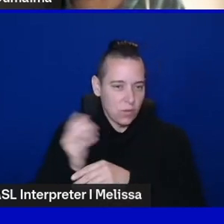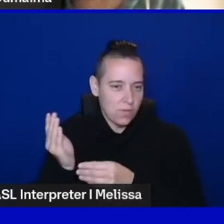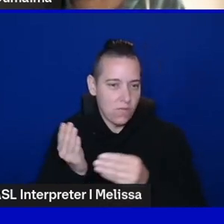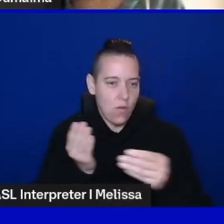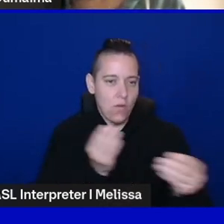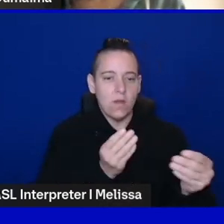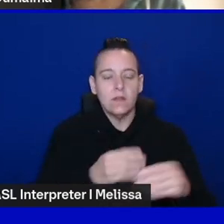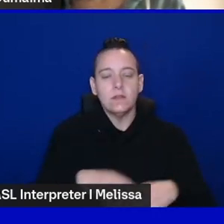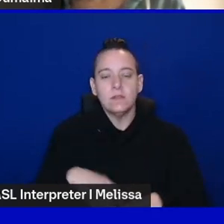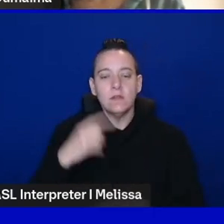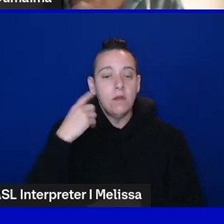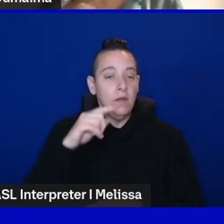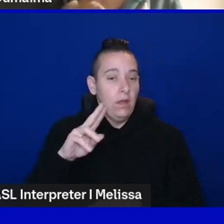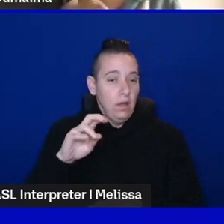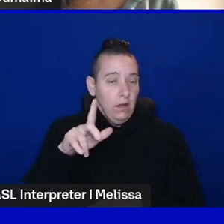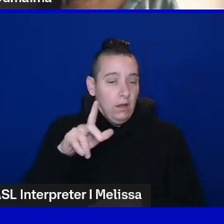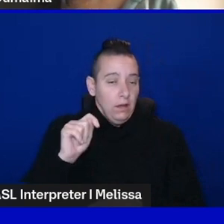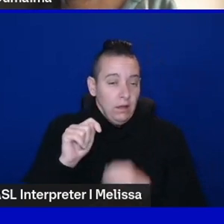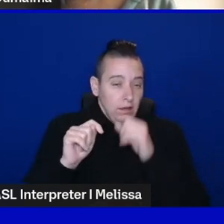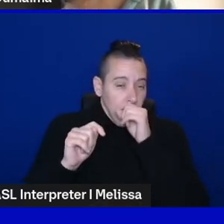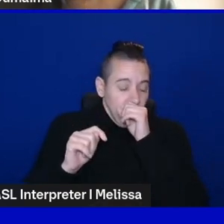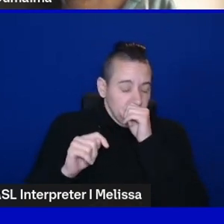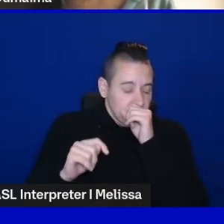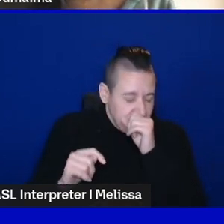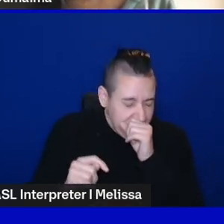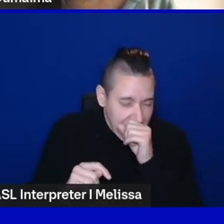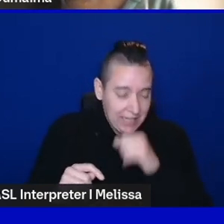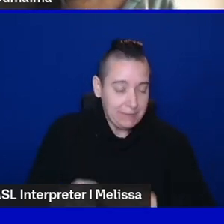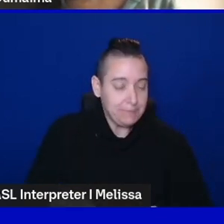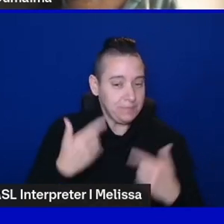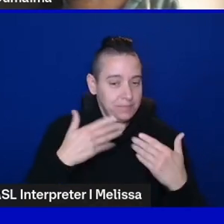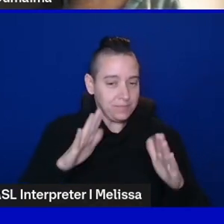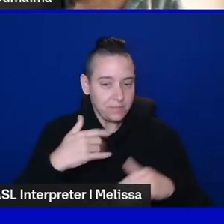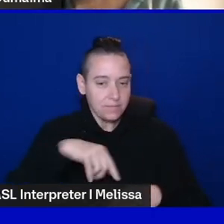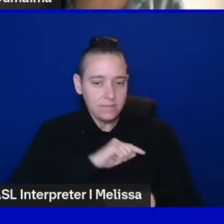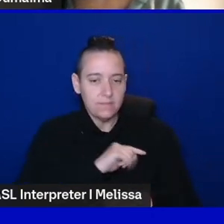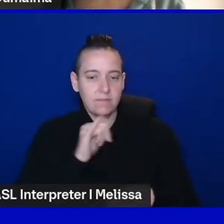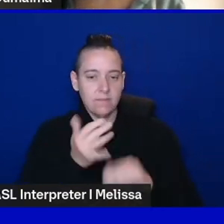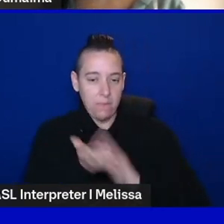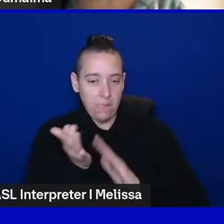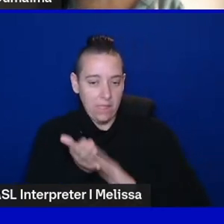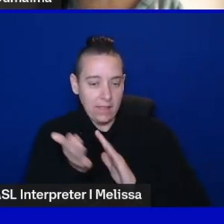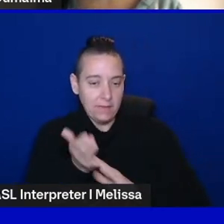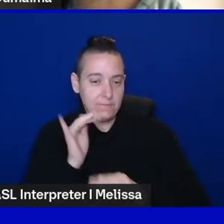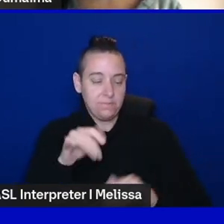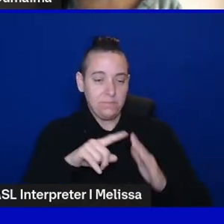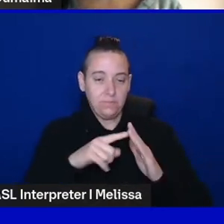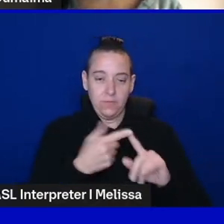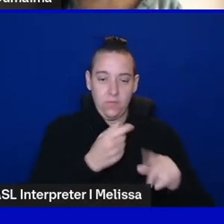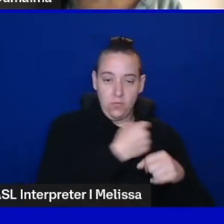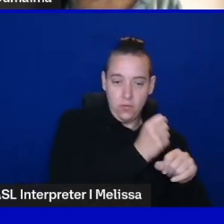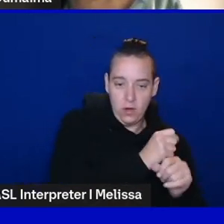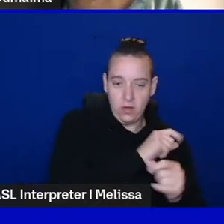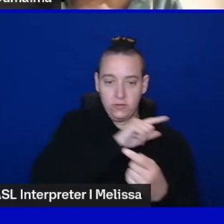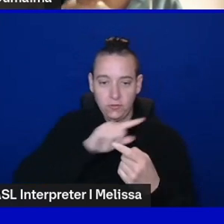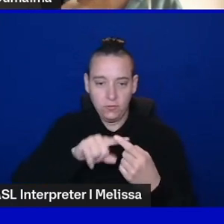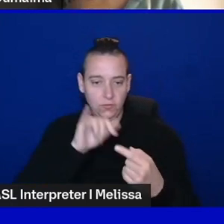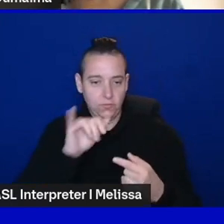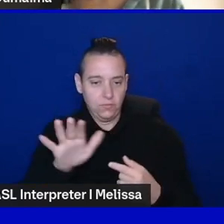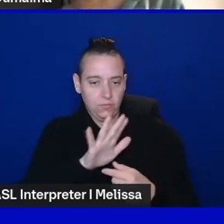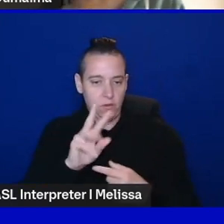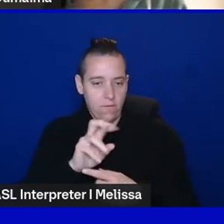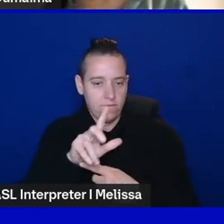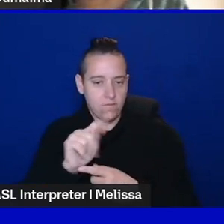context of Vault, it allows us to automate all the operation tasks, starting from the creation and configuration of Vault instances,